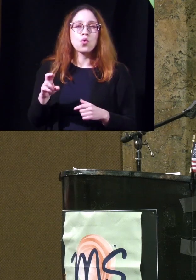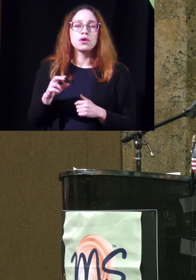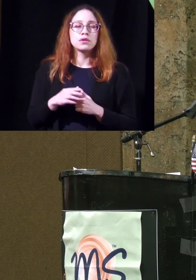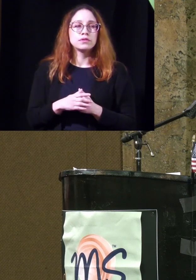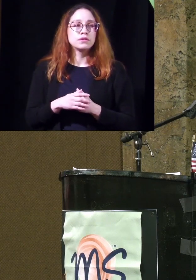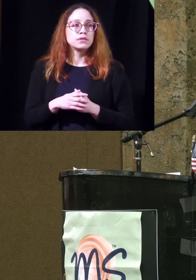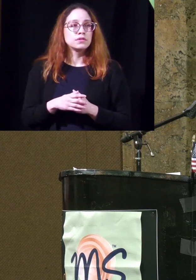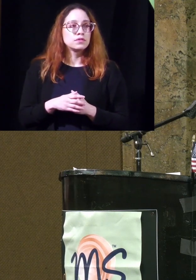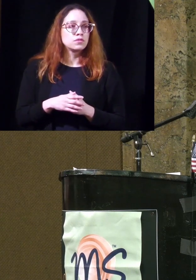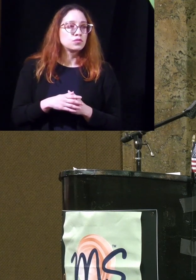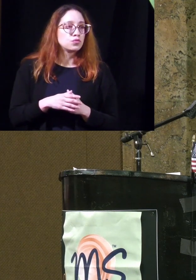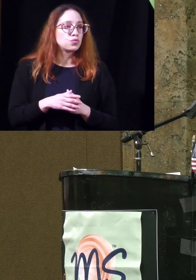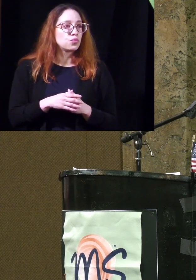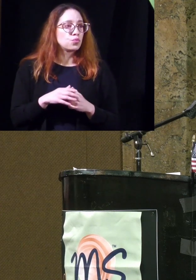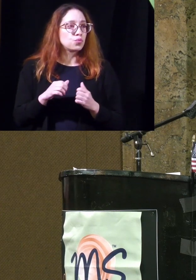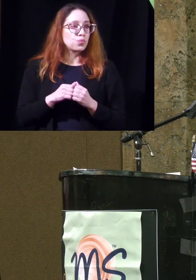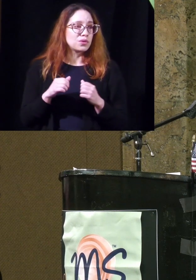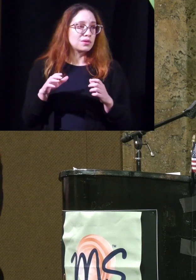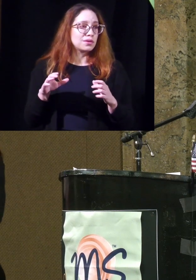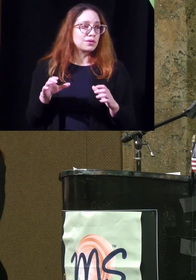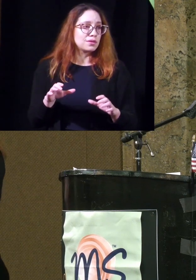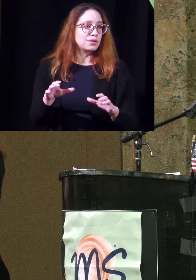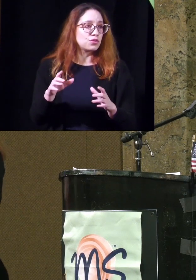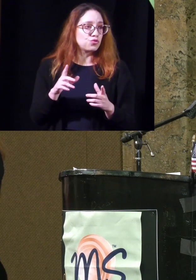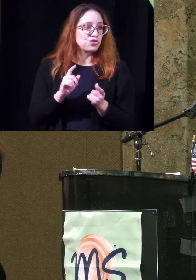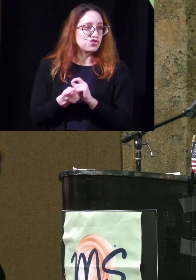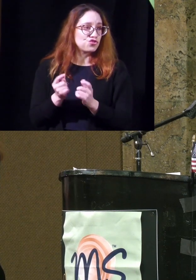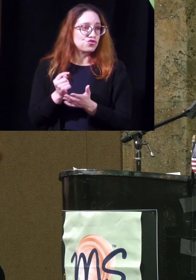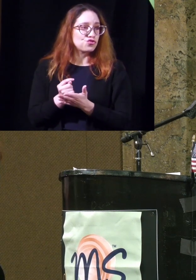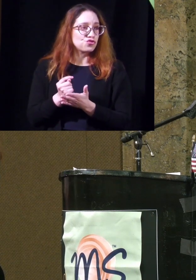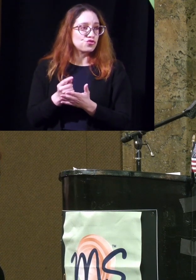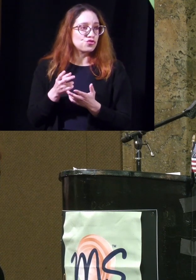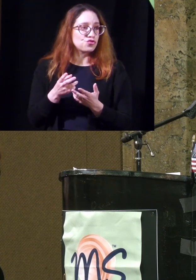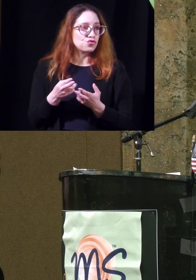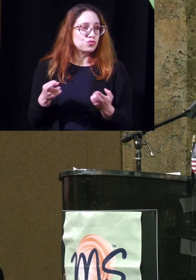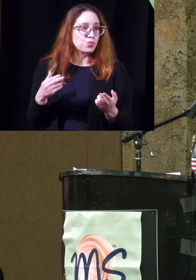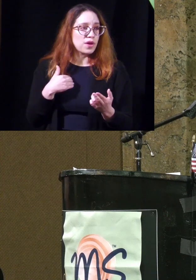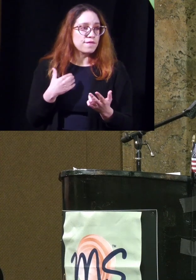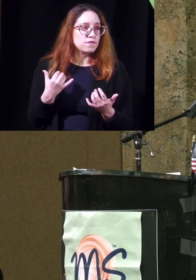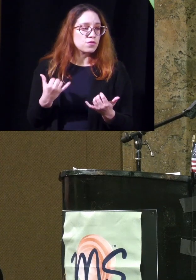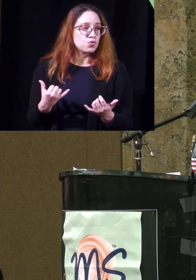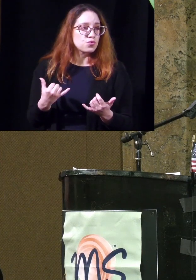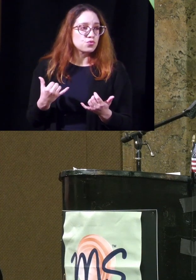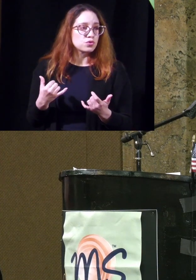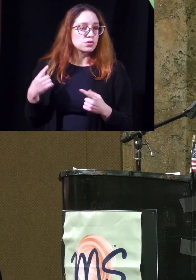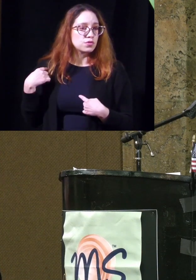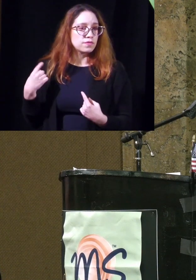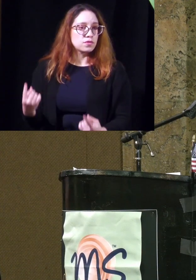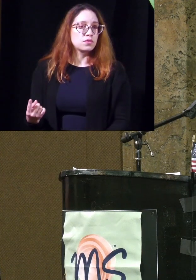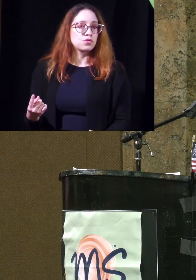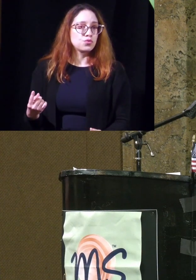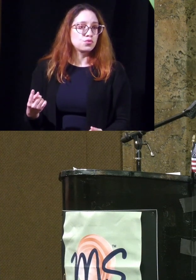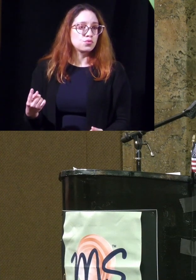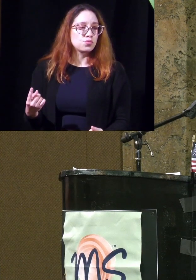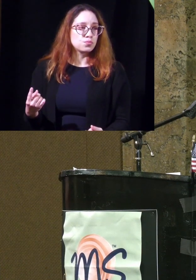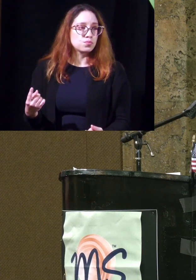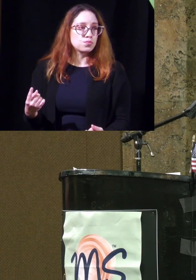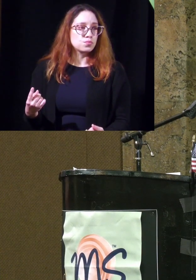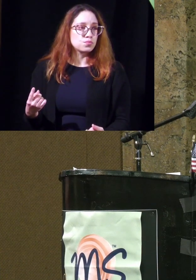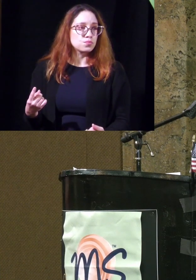or with activity? Would you change the treatment with the resources that we have so far to